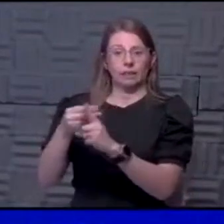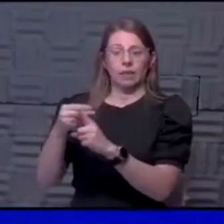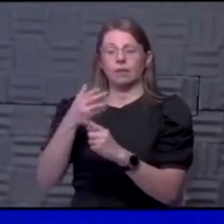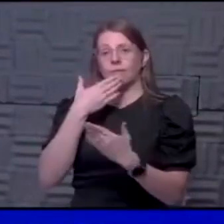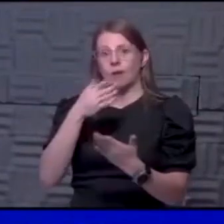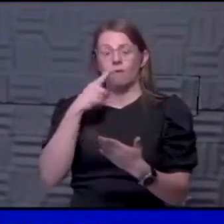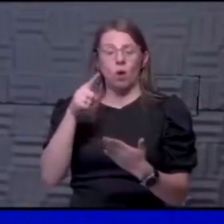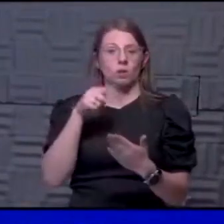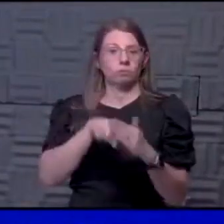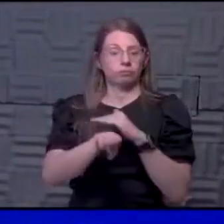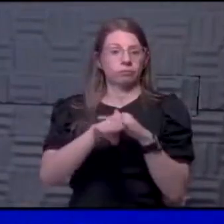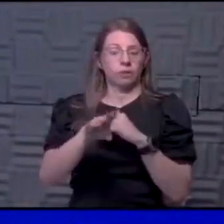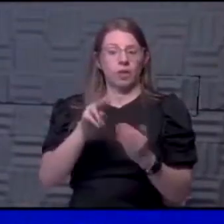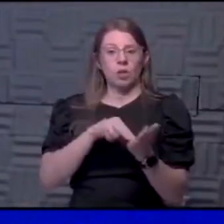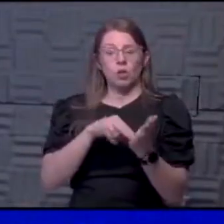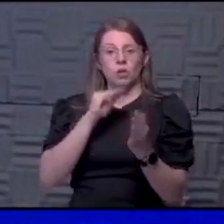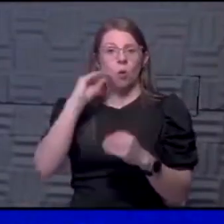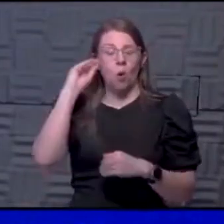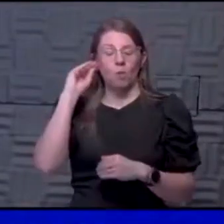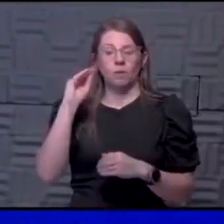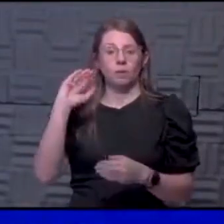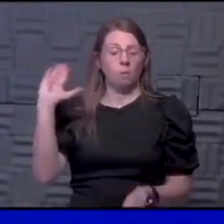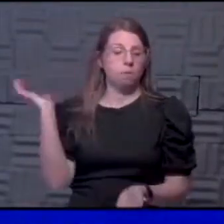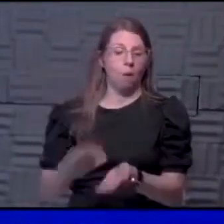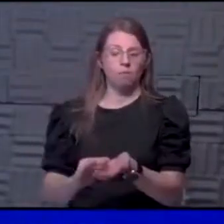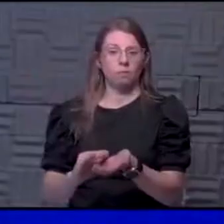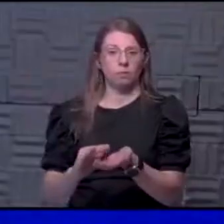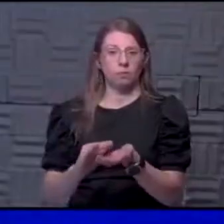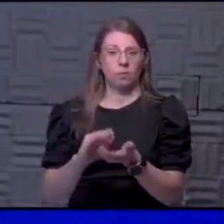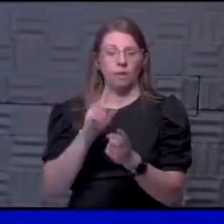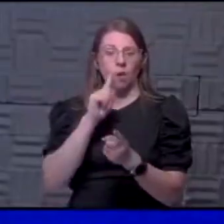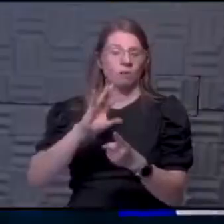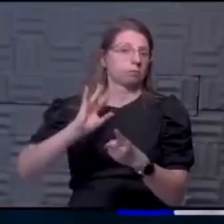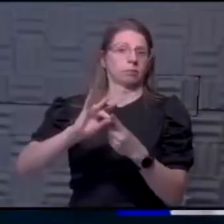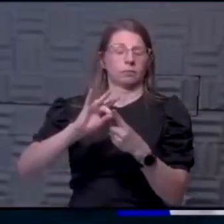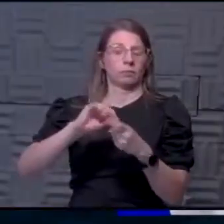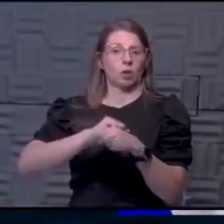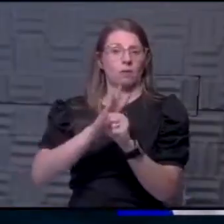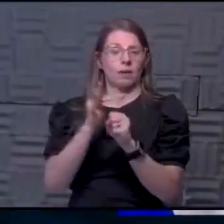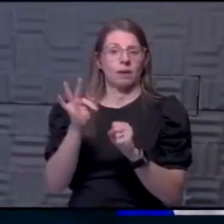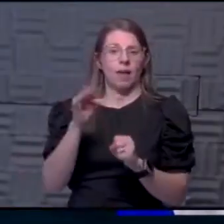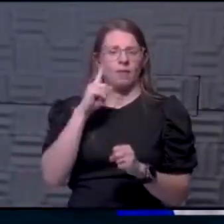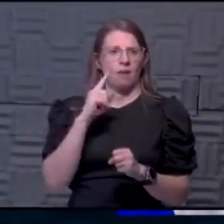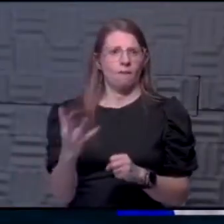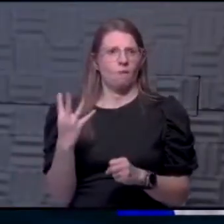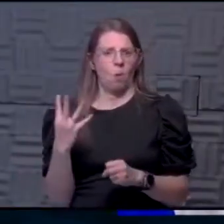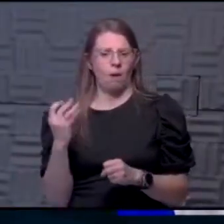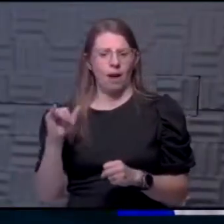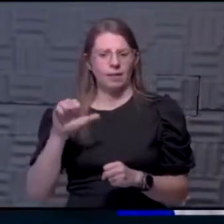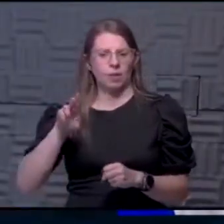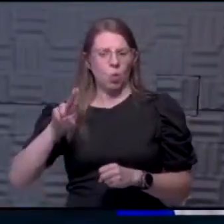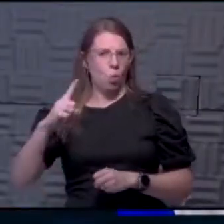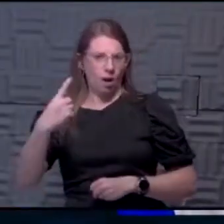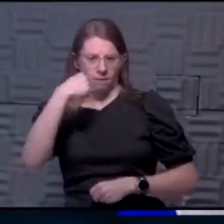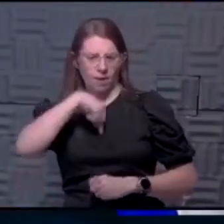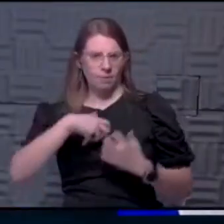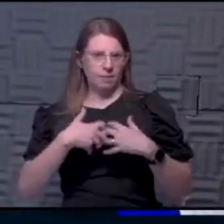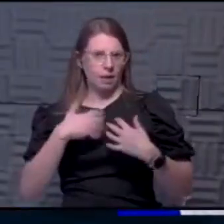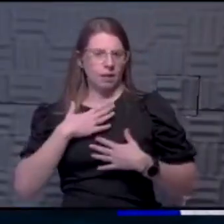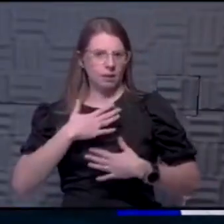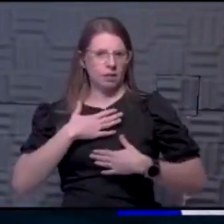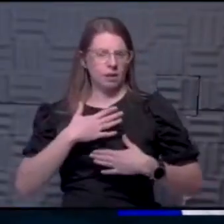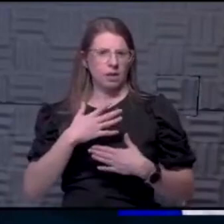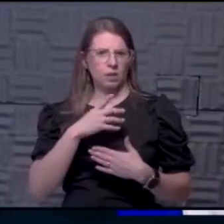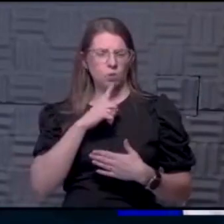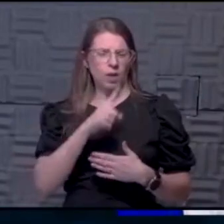homes, because our nursing home admissions have dropped like a rock, too, for COVID-19. And I think that's why we had 4 patients in the ICU and only 1 on a ventilator, right? It's just a